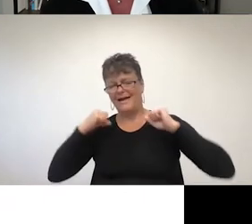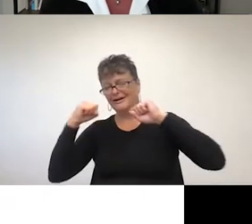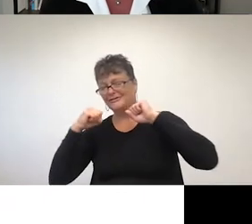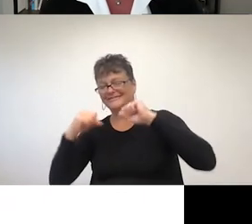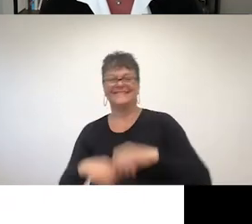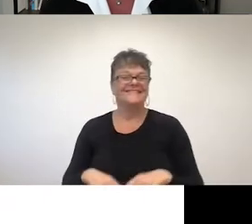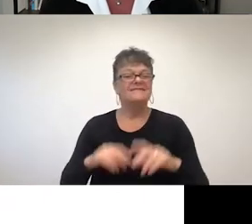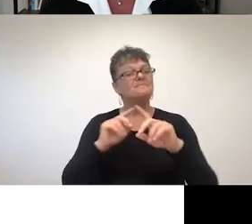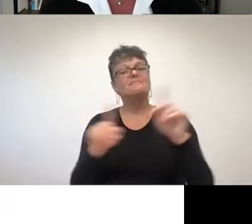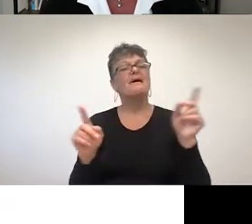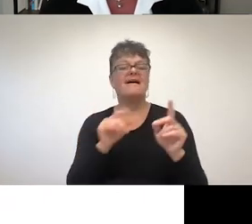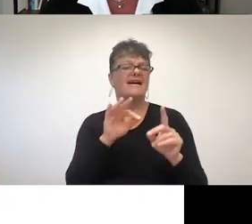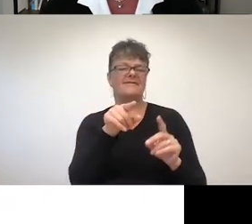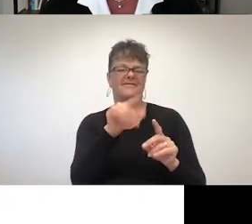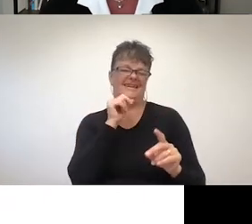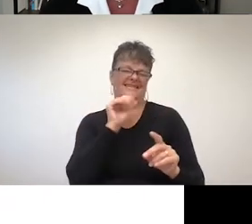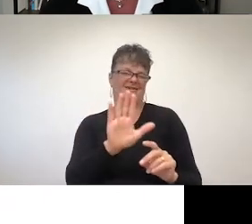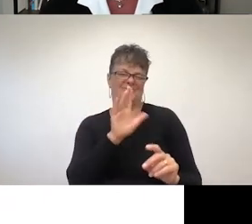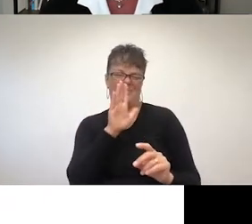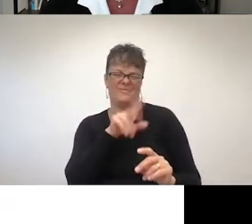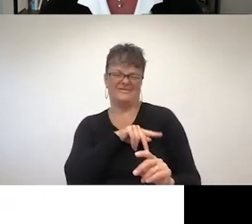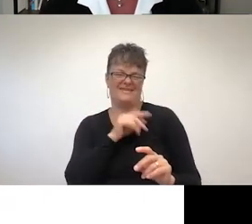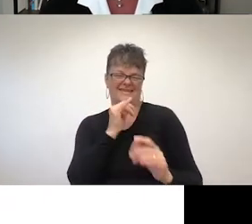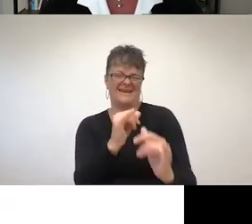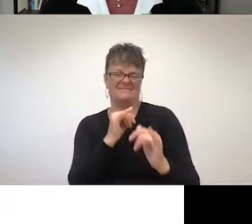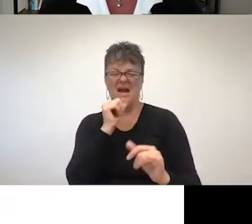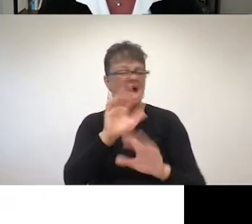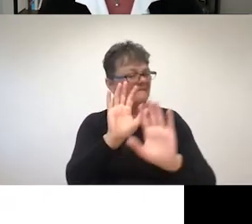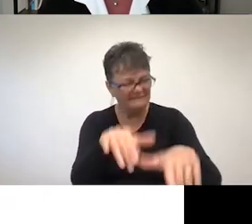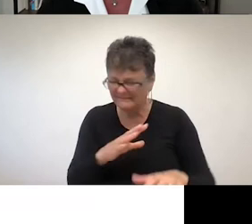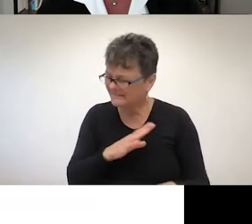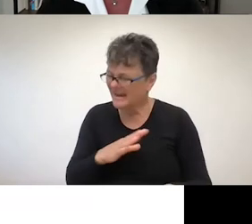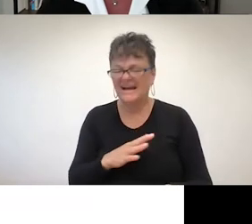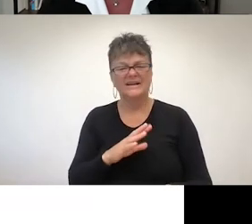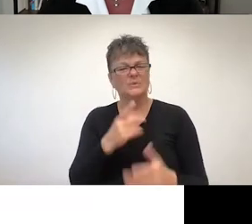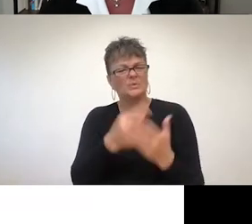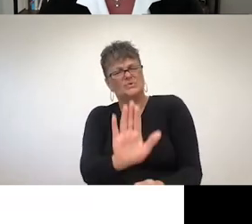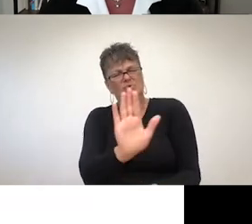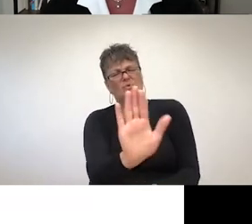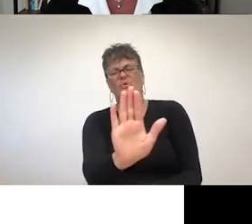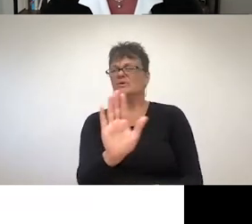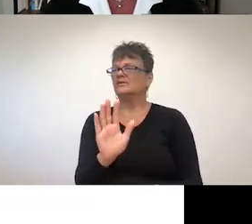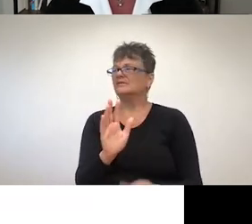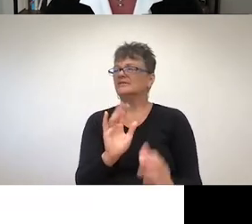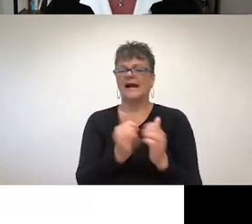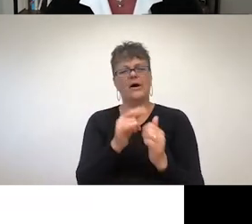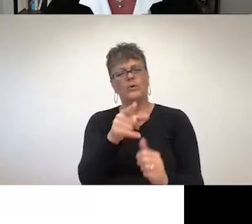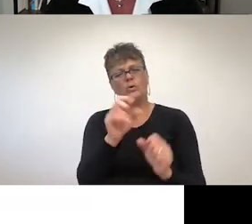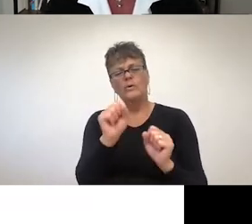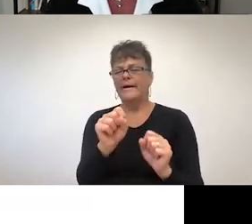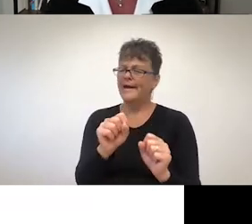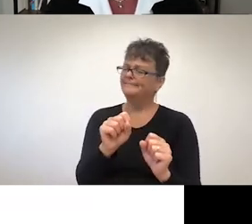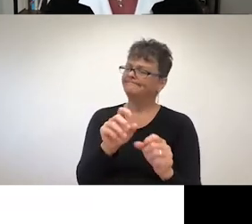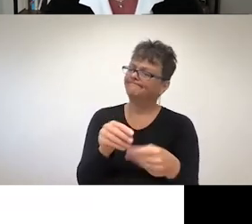if that doesn't resonate with you, then you can't do it the Flower Derby way, right? You have to do it your way. So be authentic to yourself. Think about how you are able